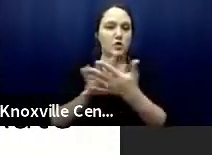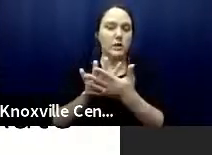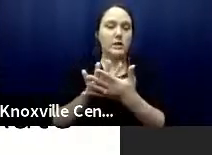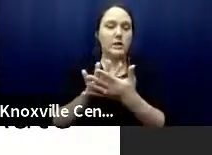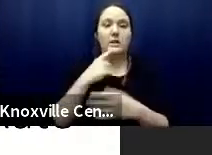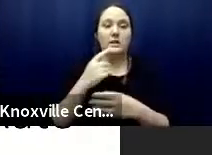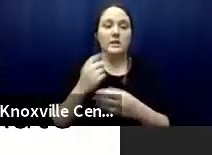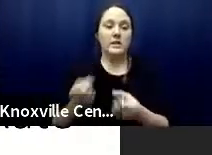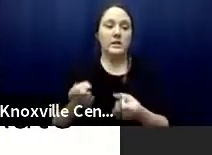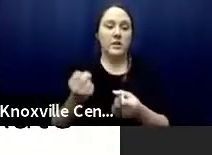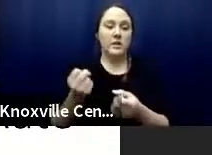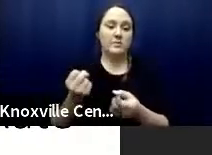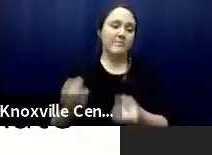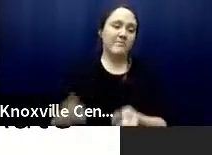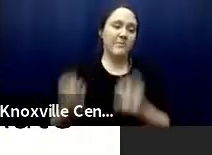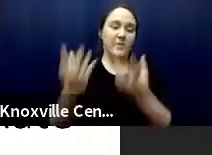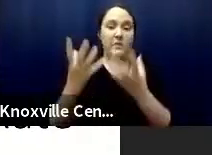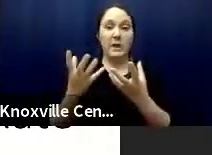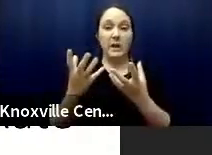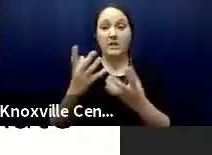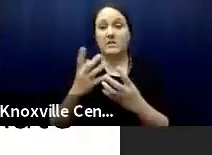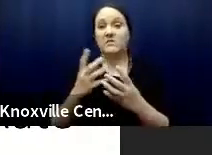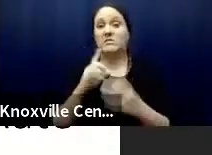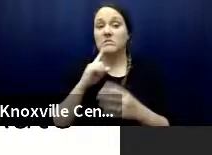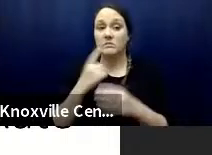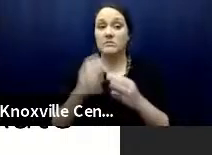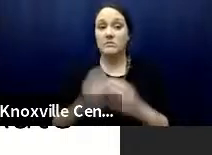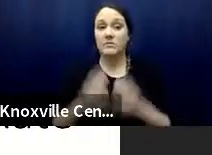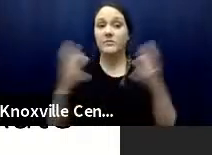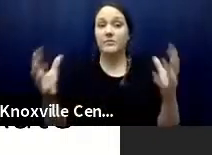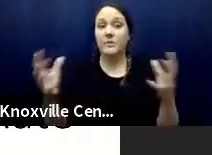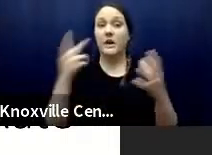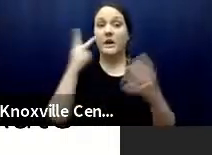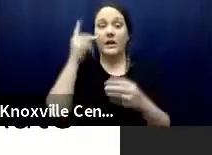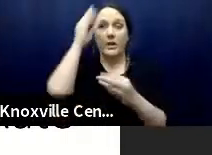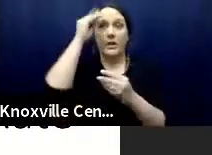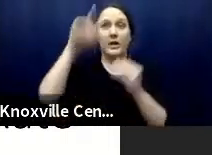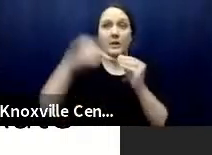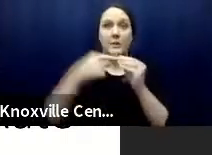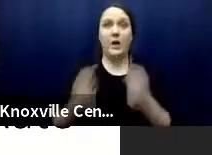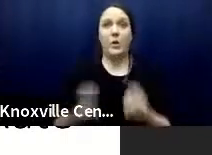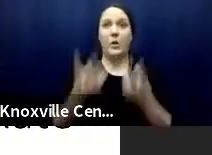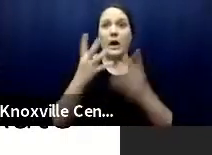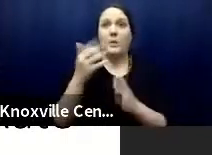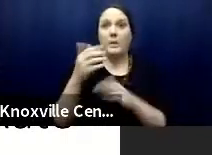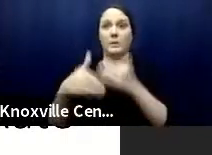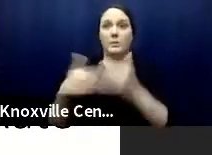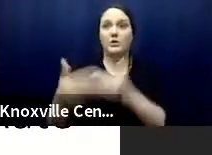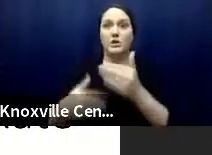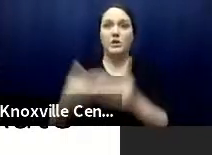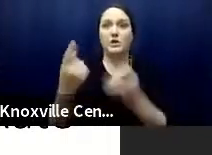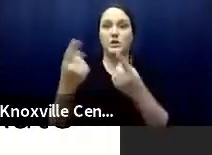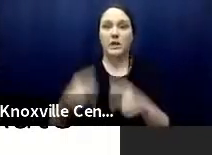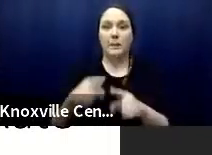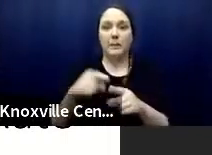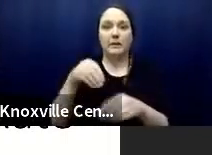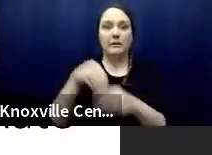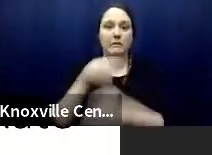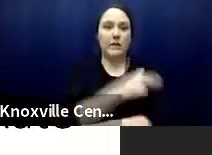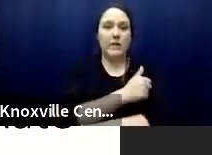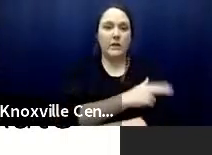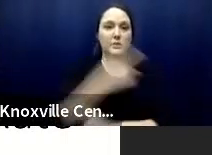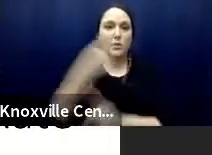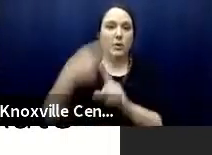is significant. You think about how many procedures happen in a hospital in a month on the outpatient setting, and the